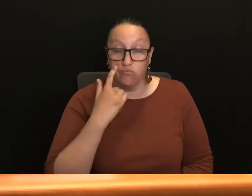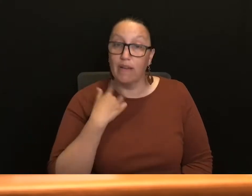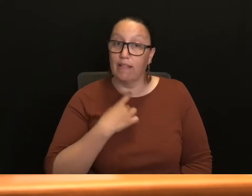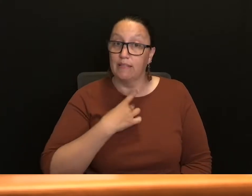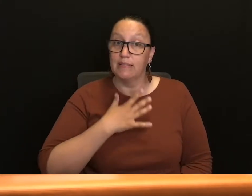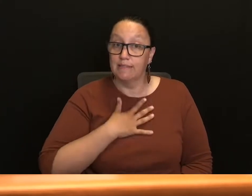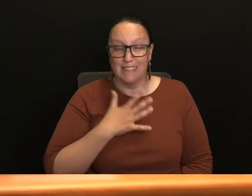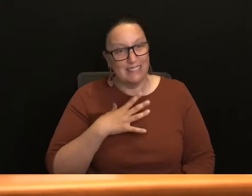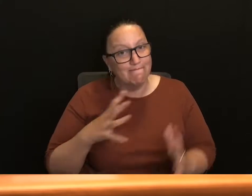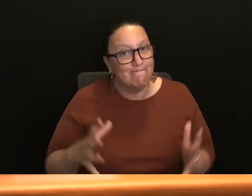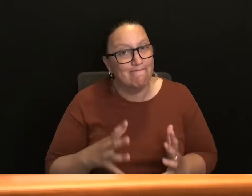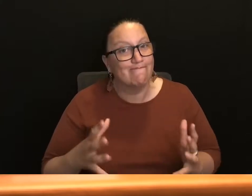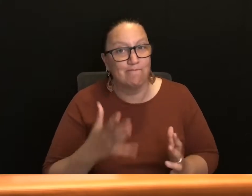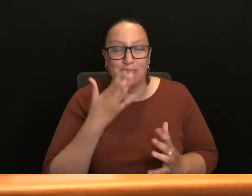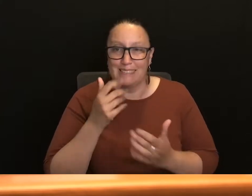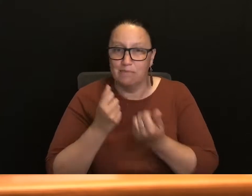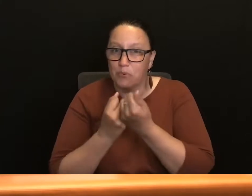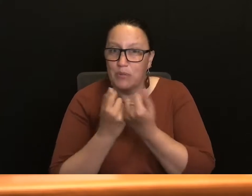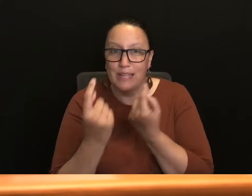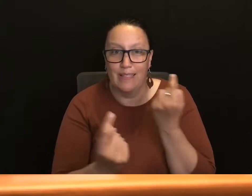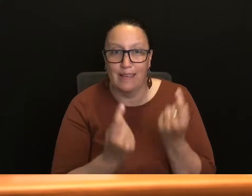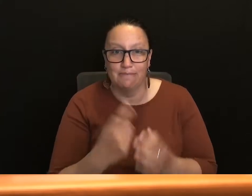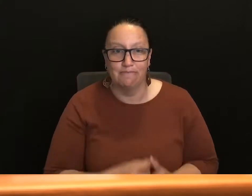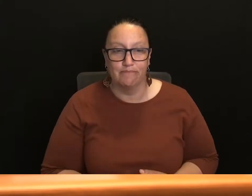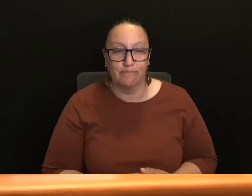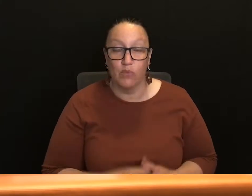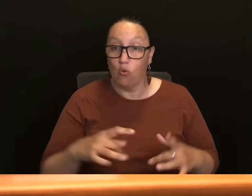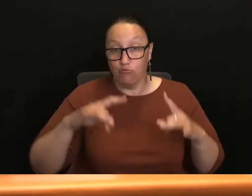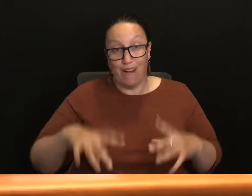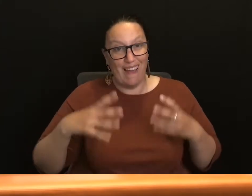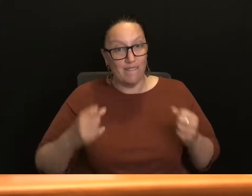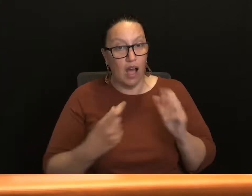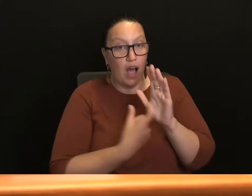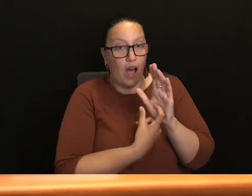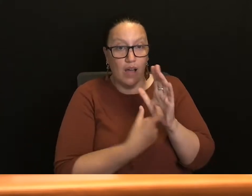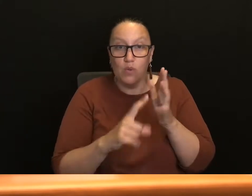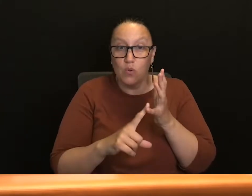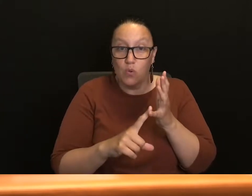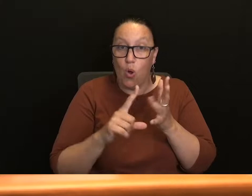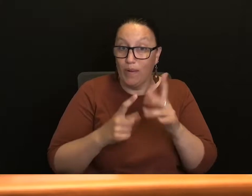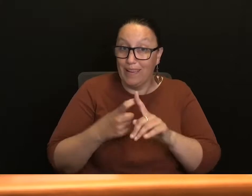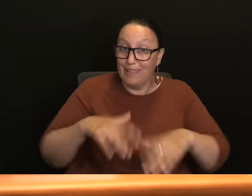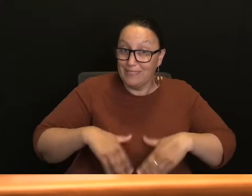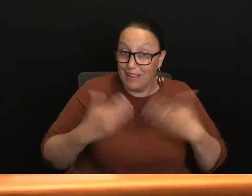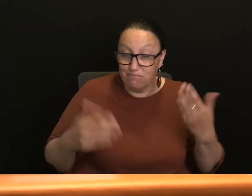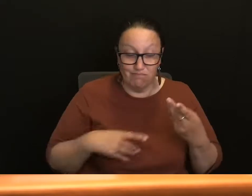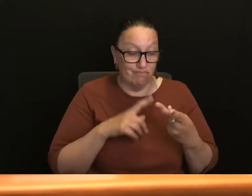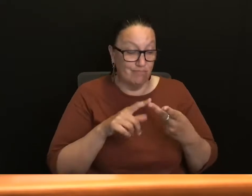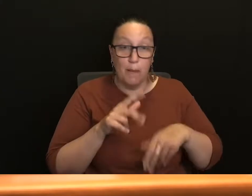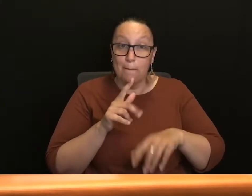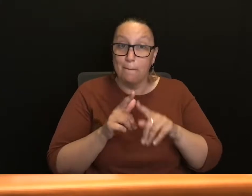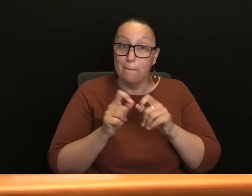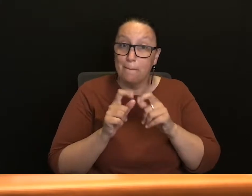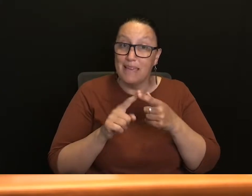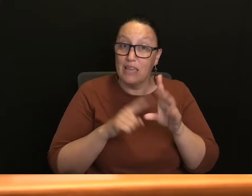great initiatives in Australia, like Are You OK Day and Beyond Blue, which support us to be more aware of our own mental health and the mental health